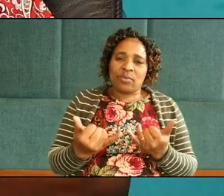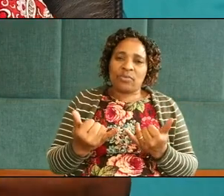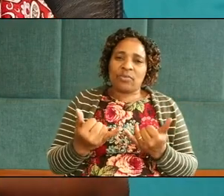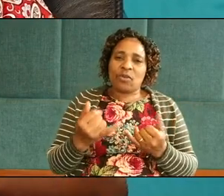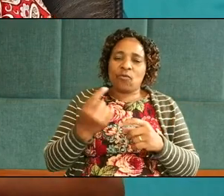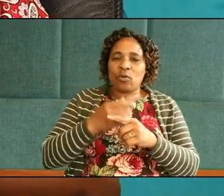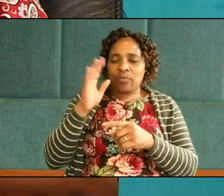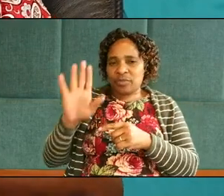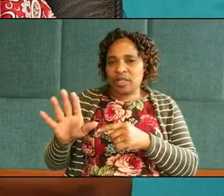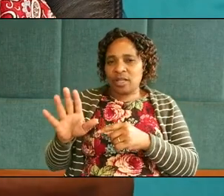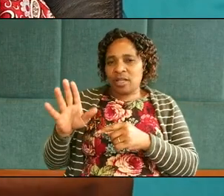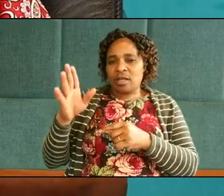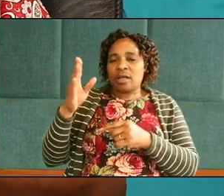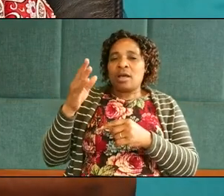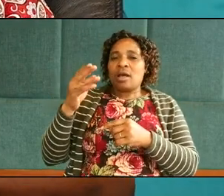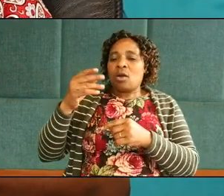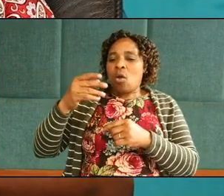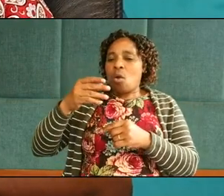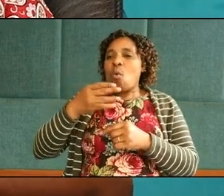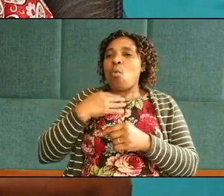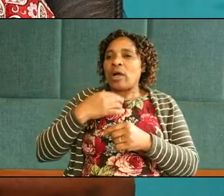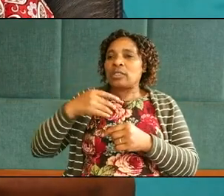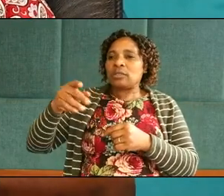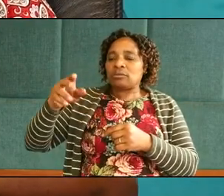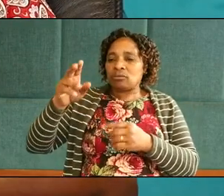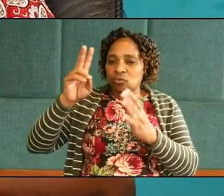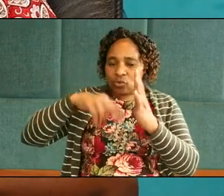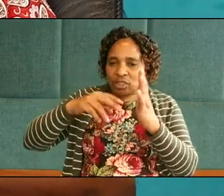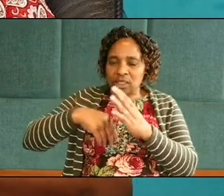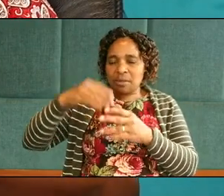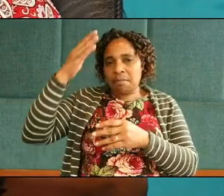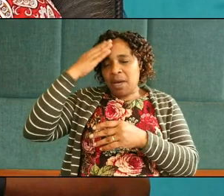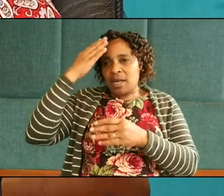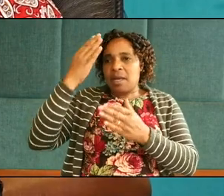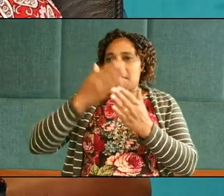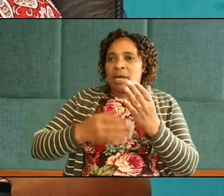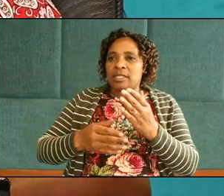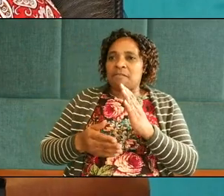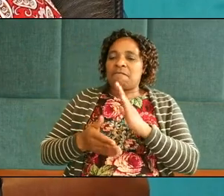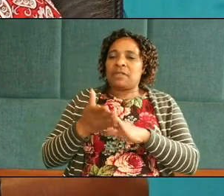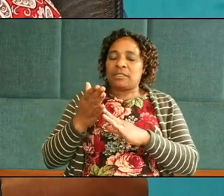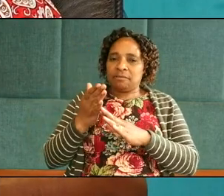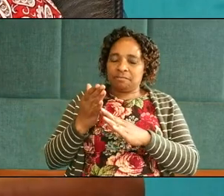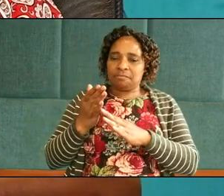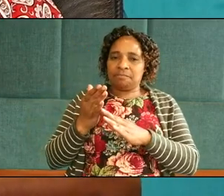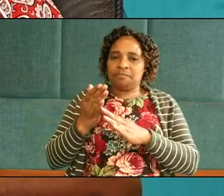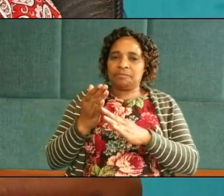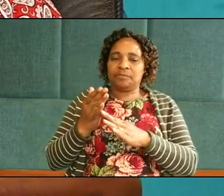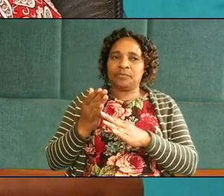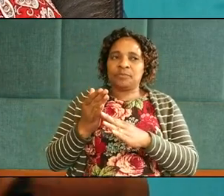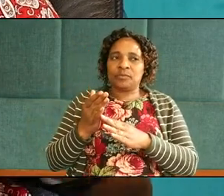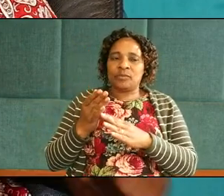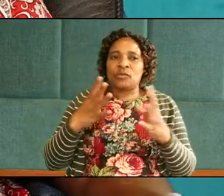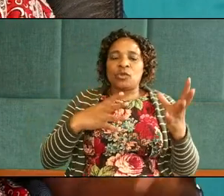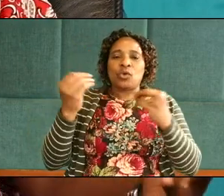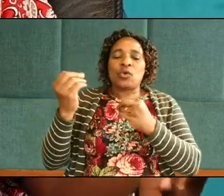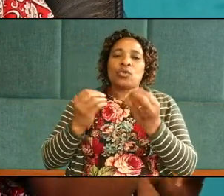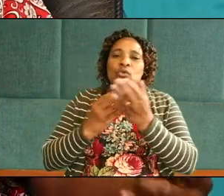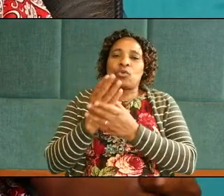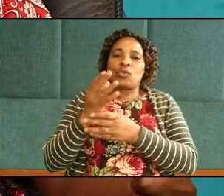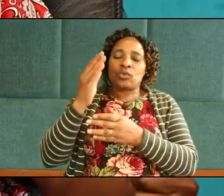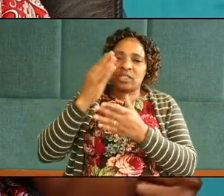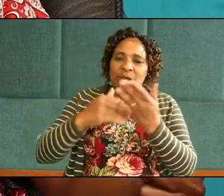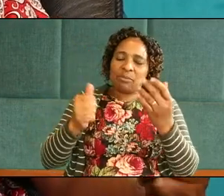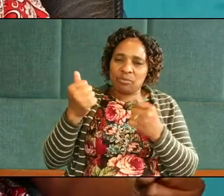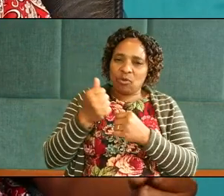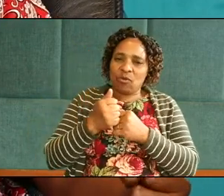And just from there, you know, I'd just like us to read from the Monday part, just very quickly, and just go through some of the